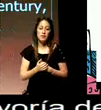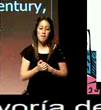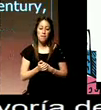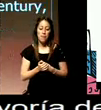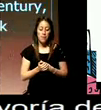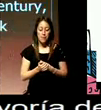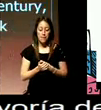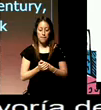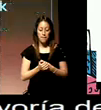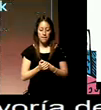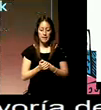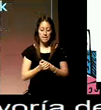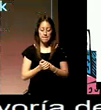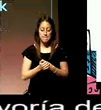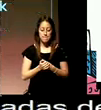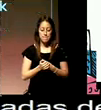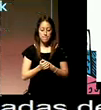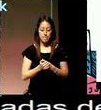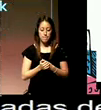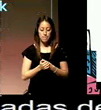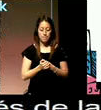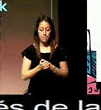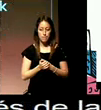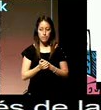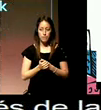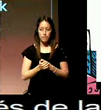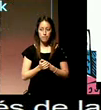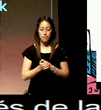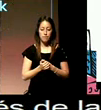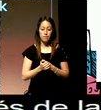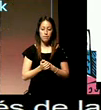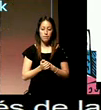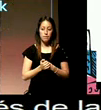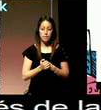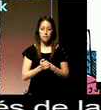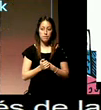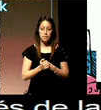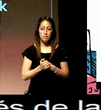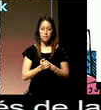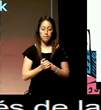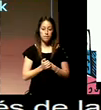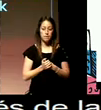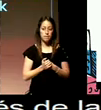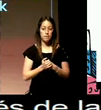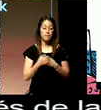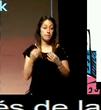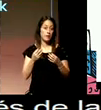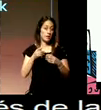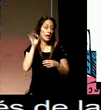Viborg. This gave place to new buildings and squares, of course.